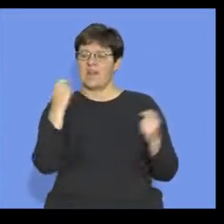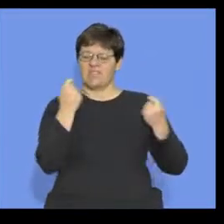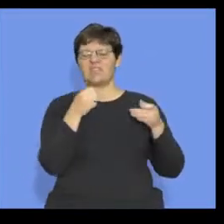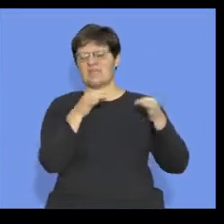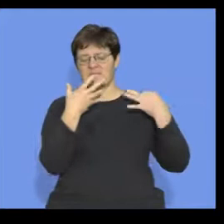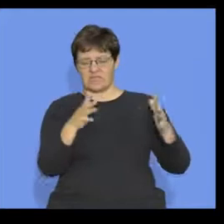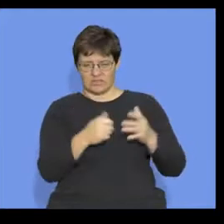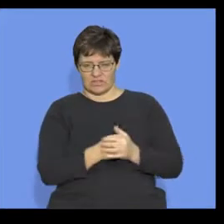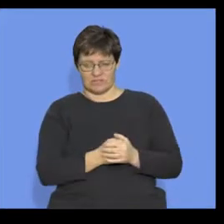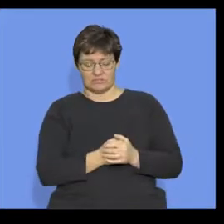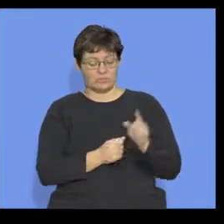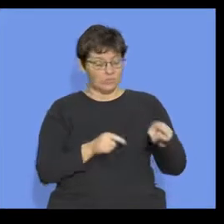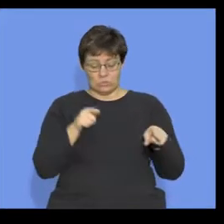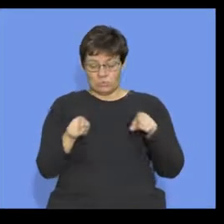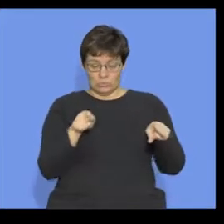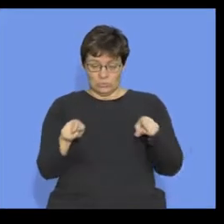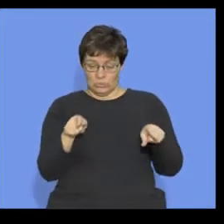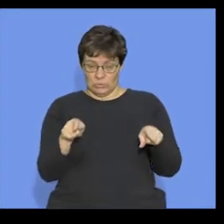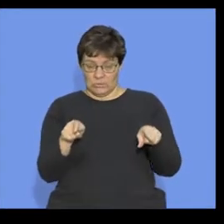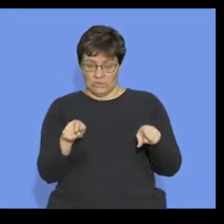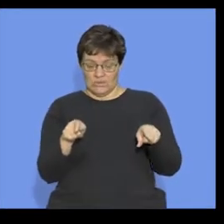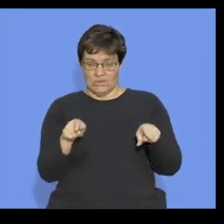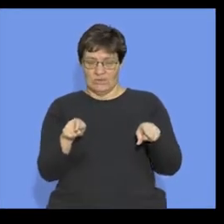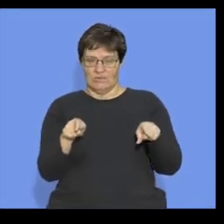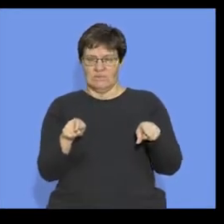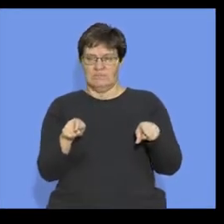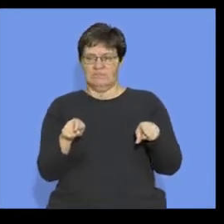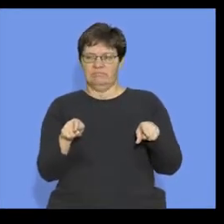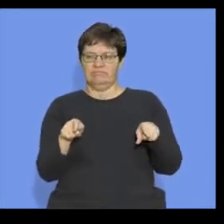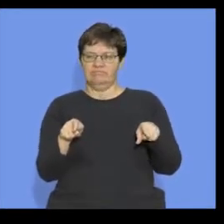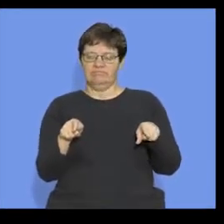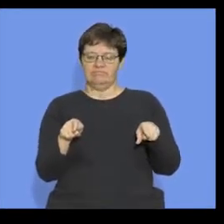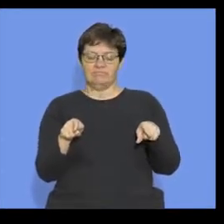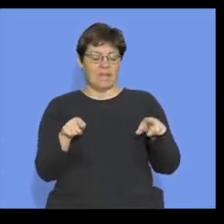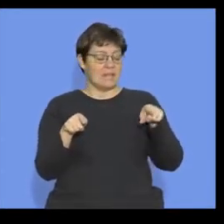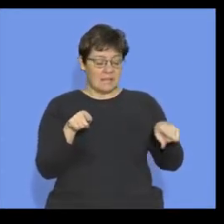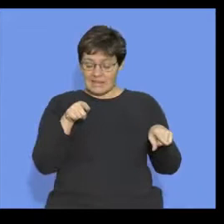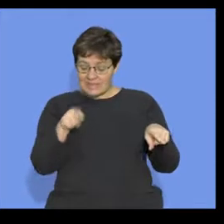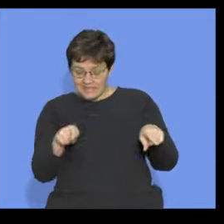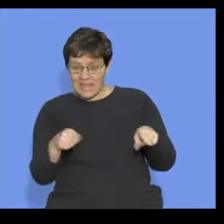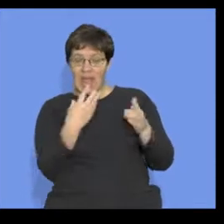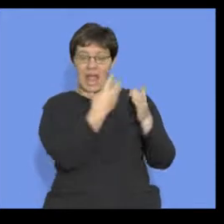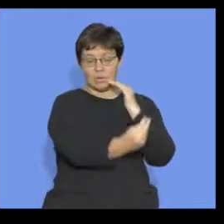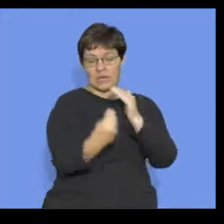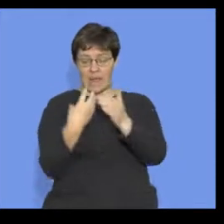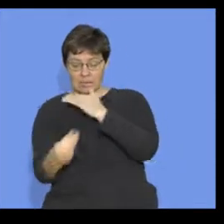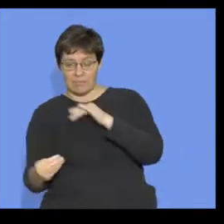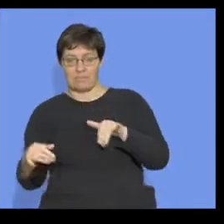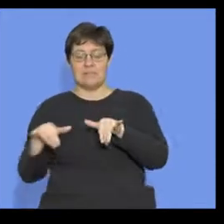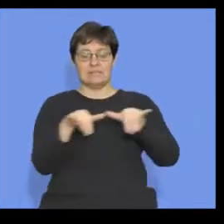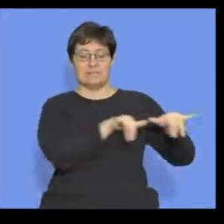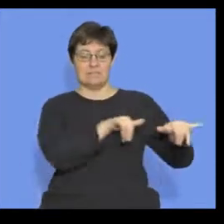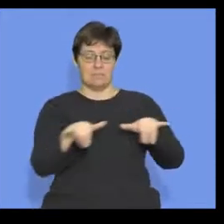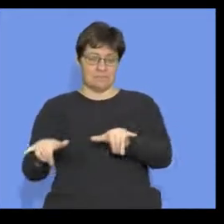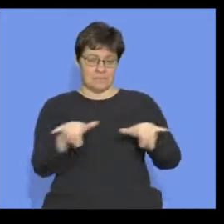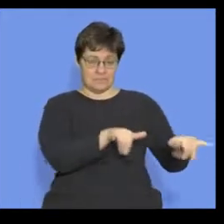event. So the 2 events have a common outcome. Are we